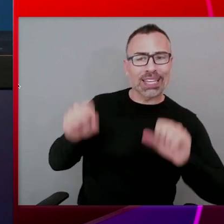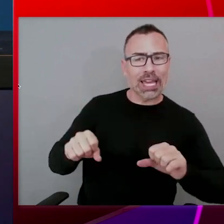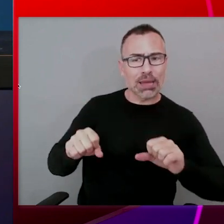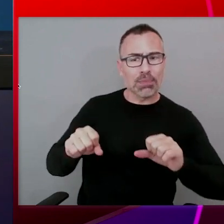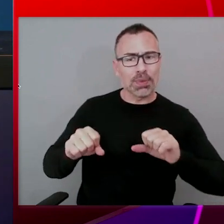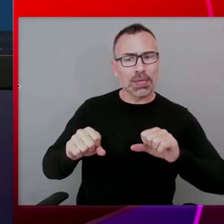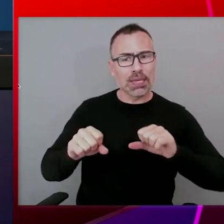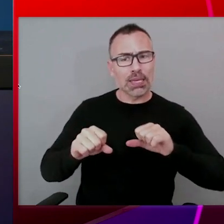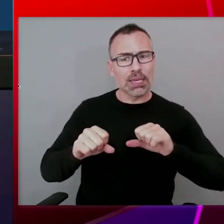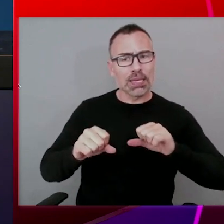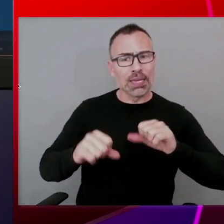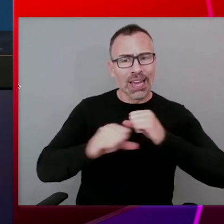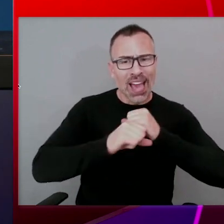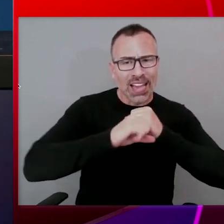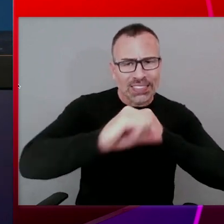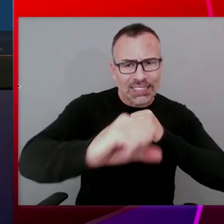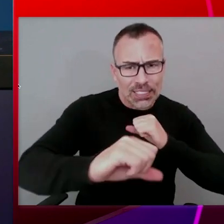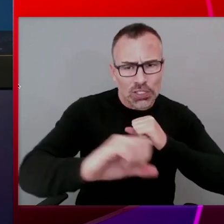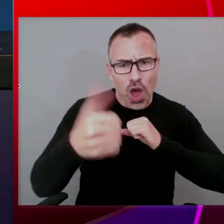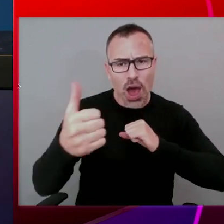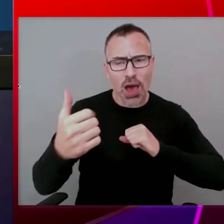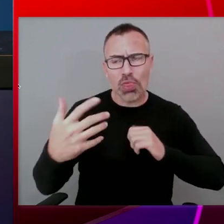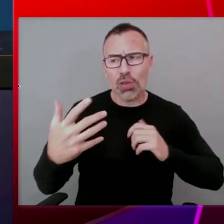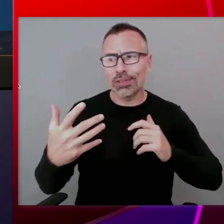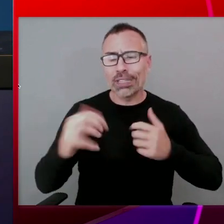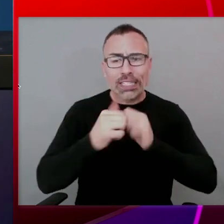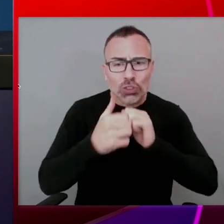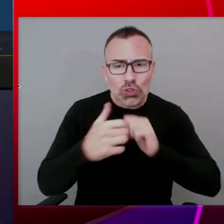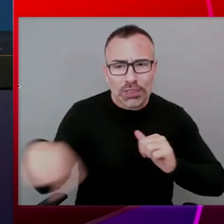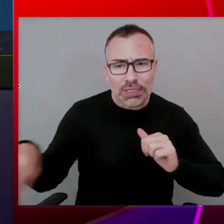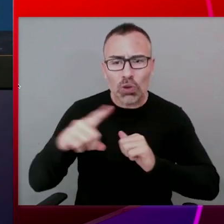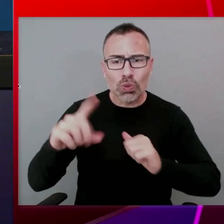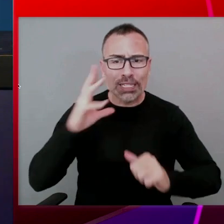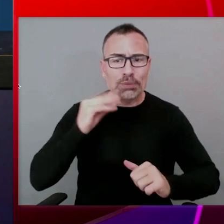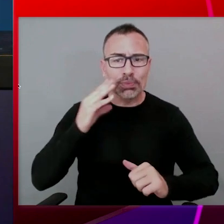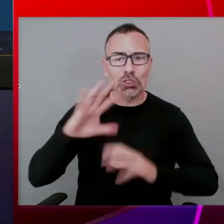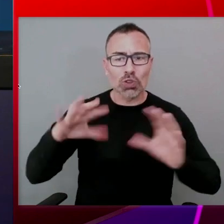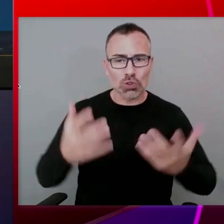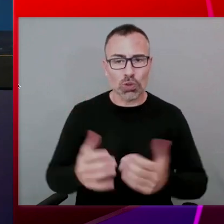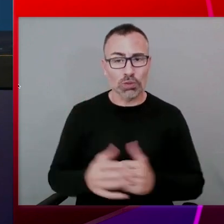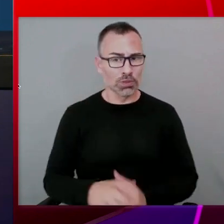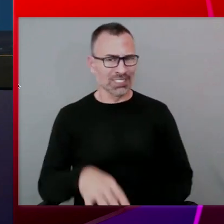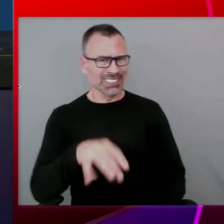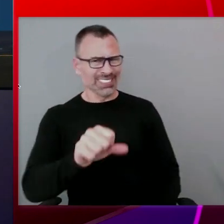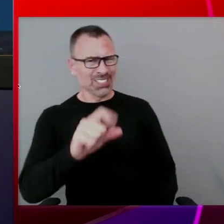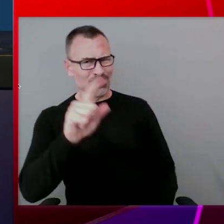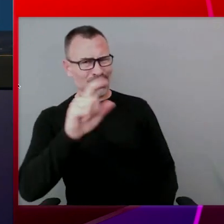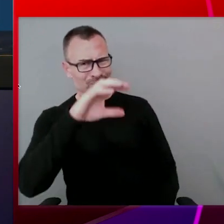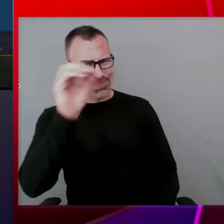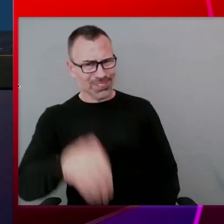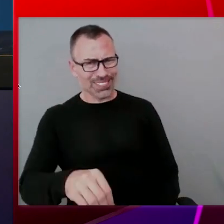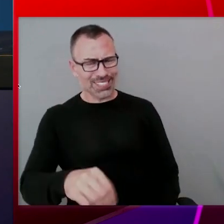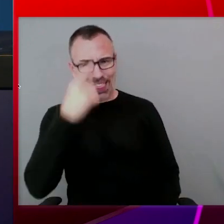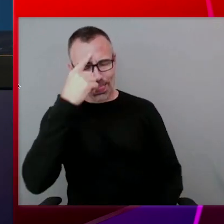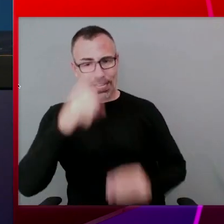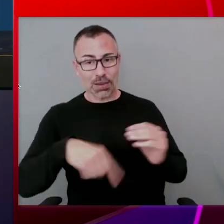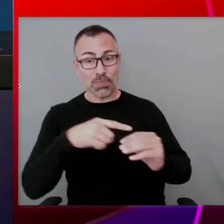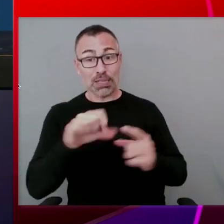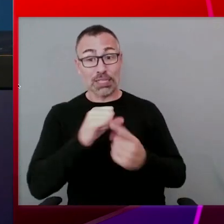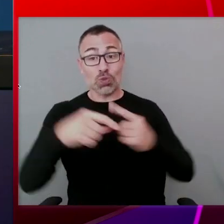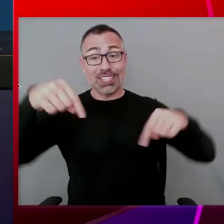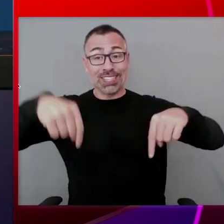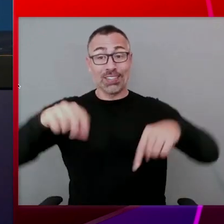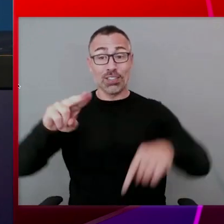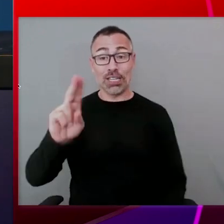other different types of maybe, I guess, like issues that come across in the world? Oh, 100%. I mean, think about the situation here in the United States with